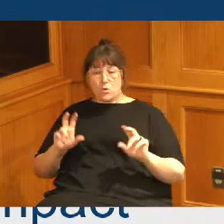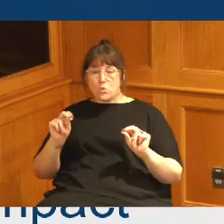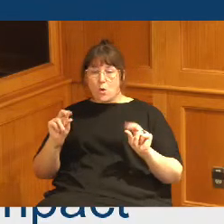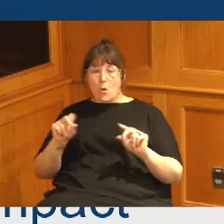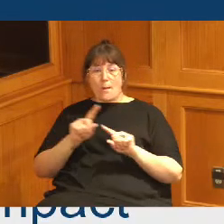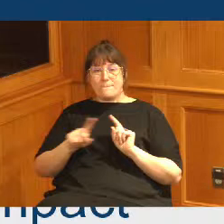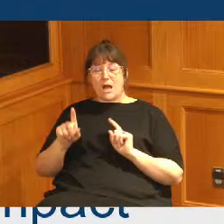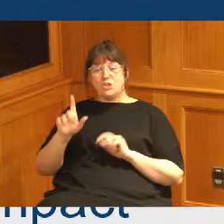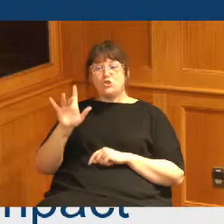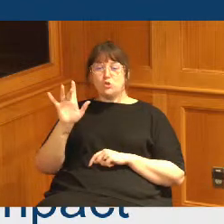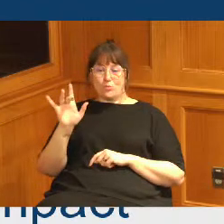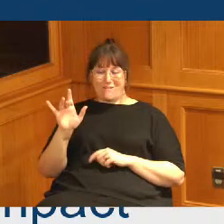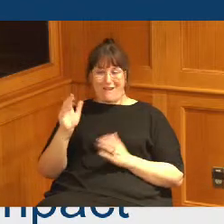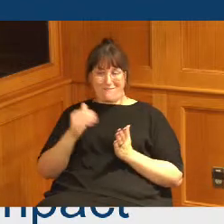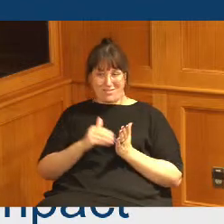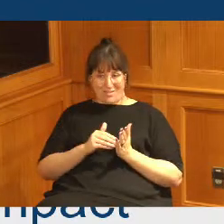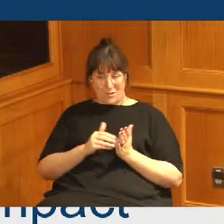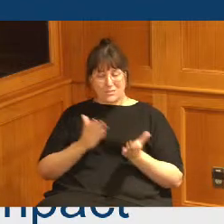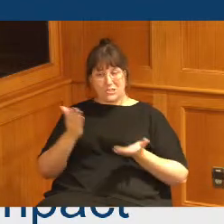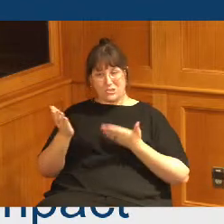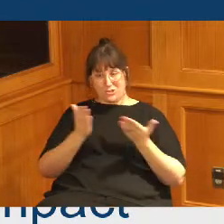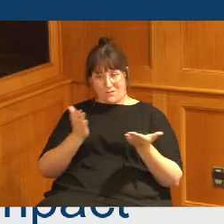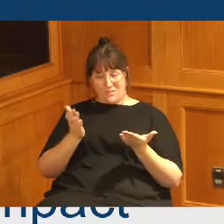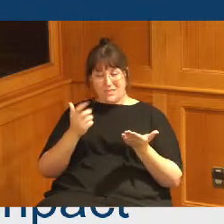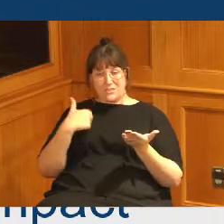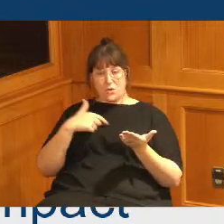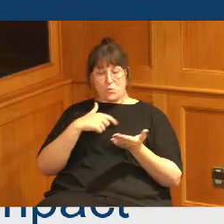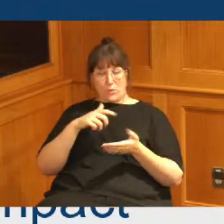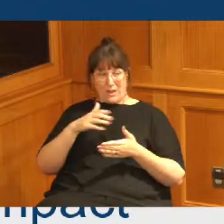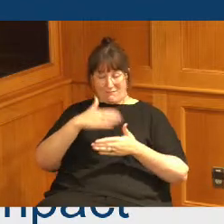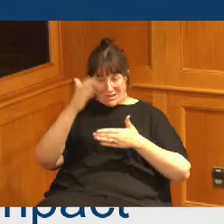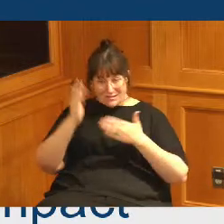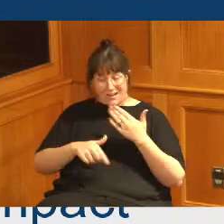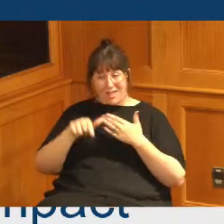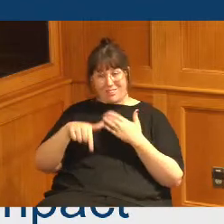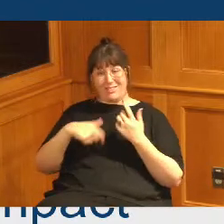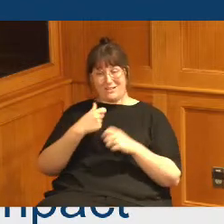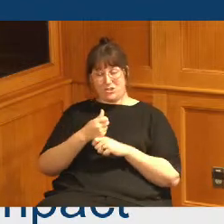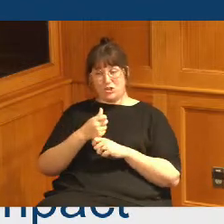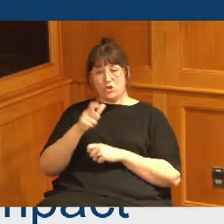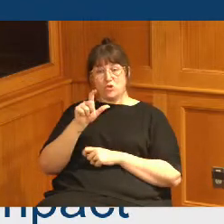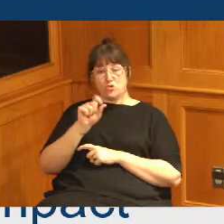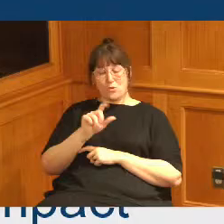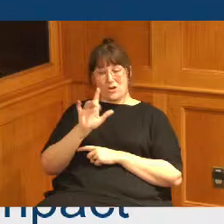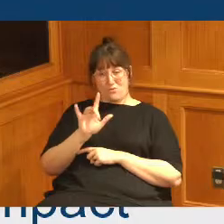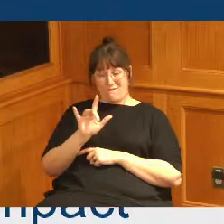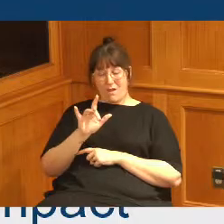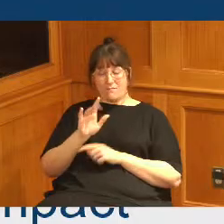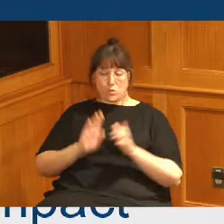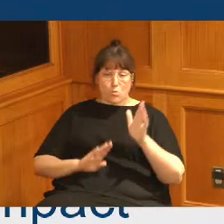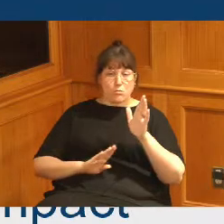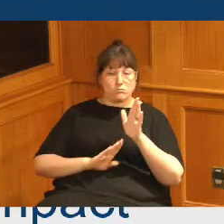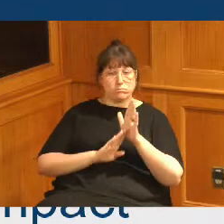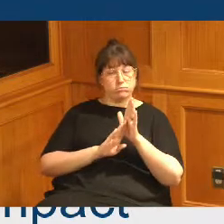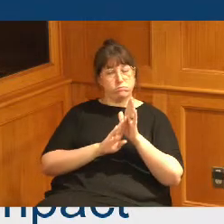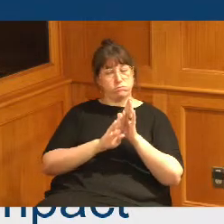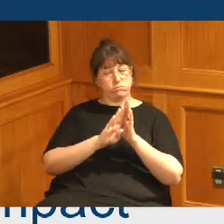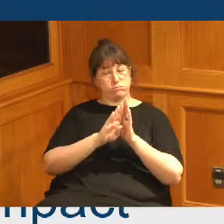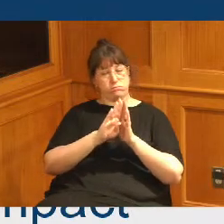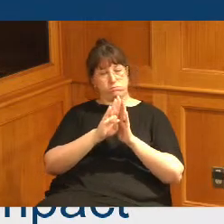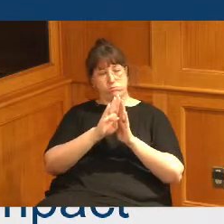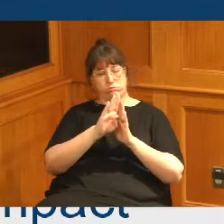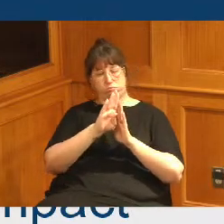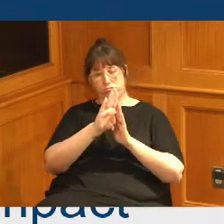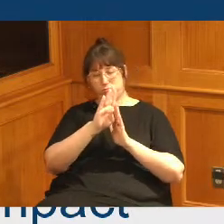approximately 25,000 services that we're going to render this year in 2025. So the growth has been steady. It will